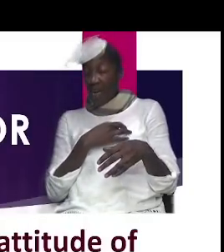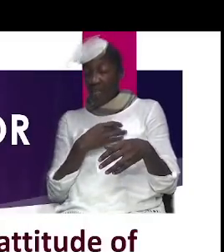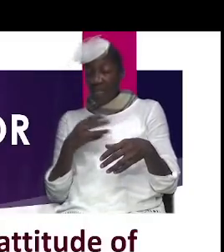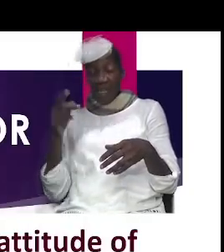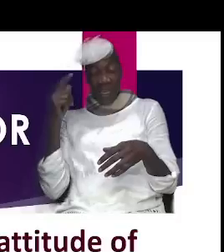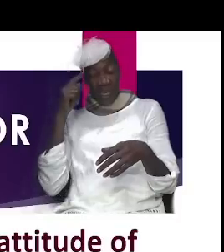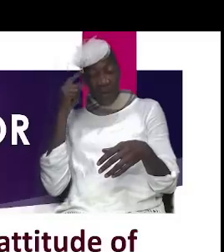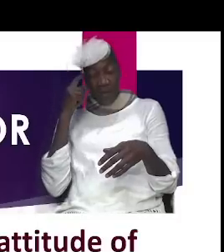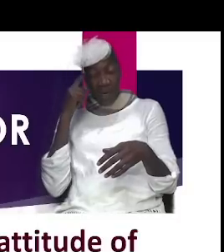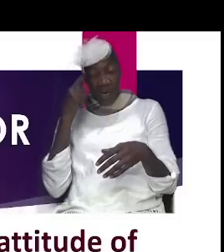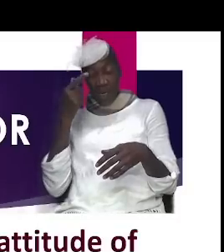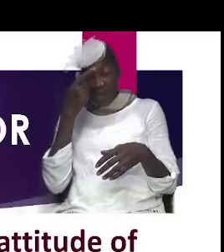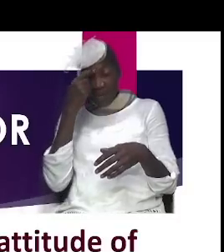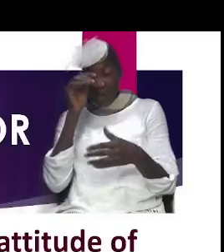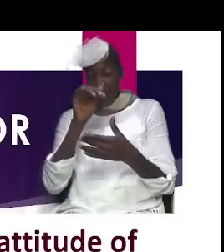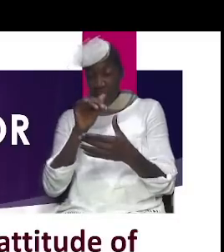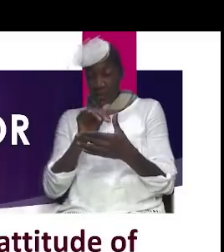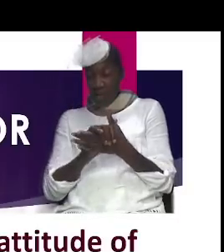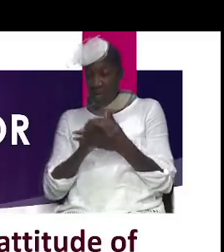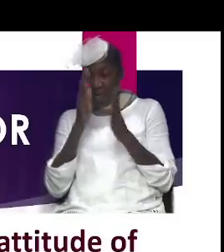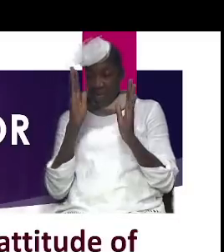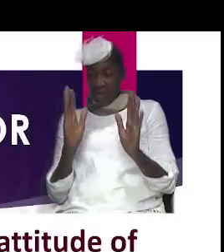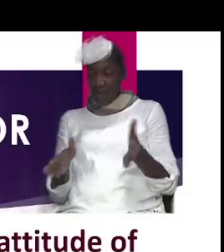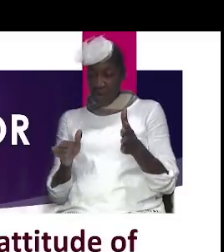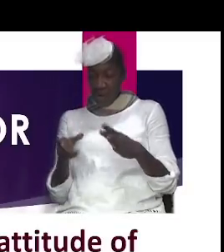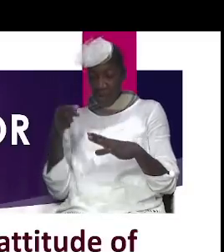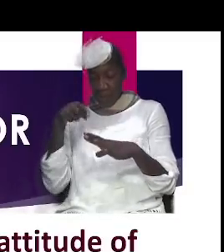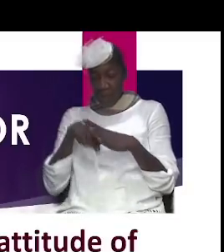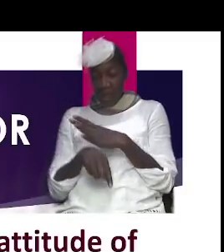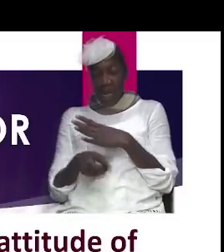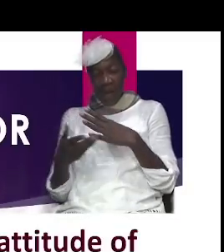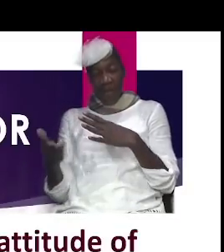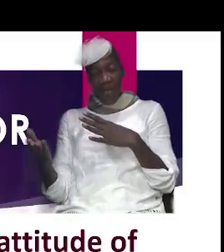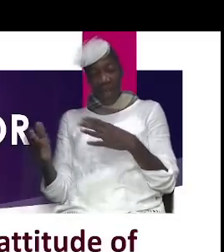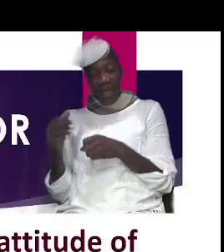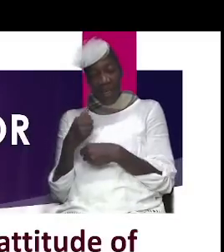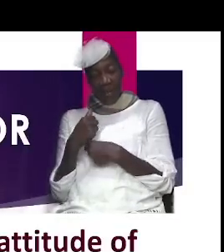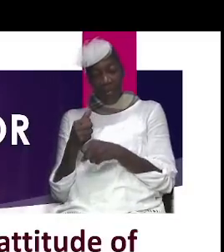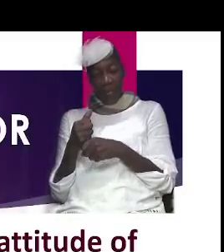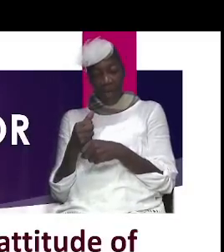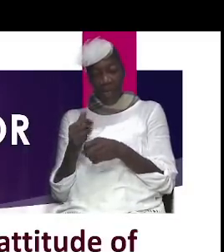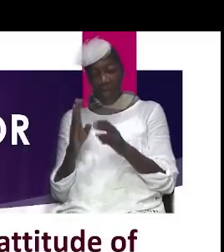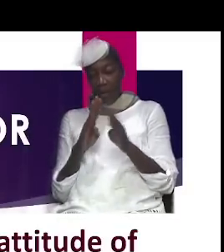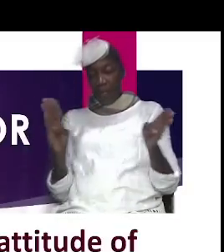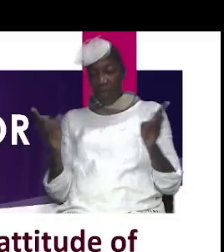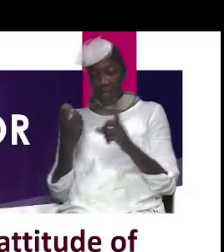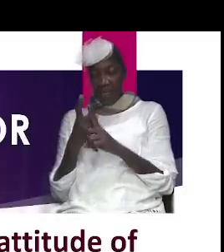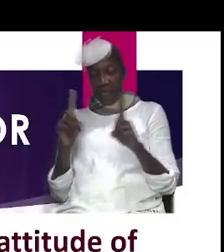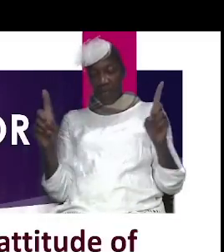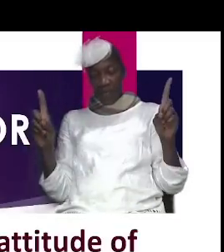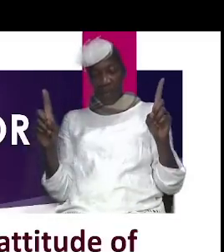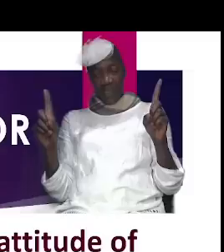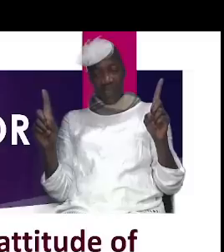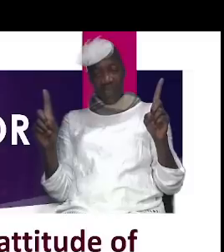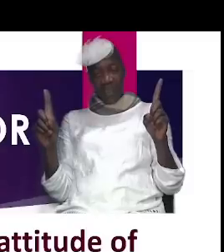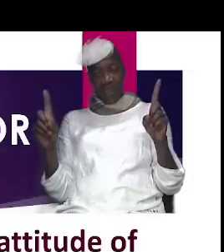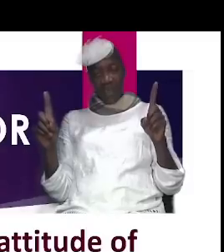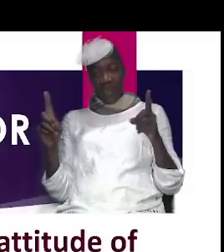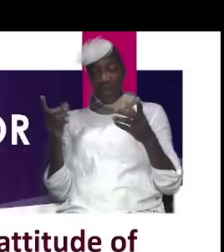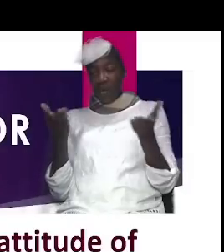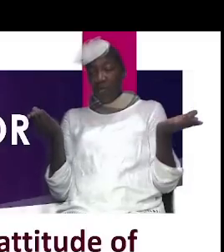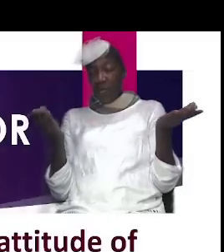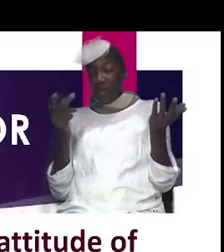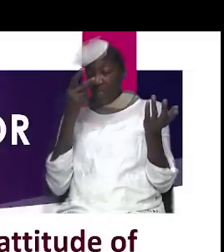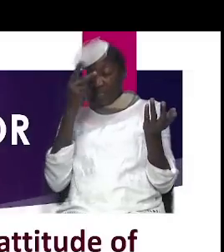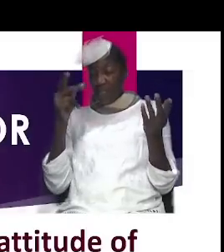of the believer. These are the deep things that will make the big difference. What we see on the outside, that